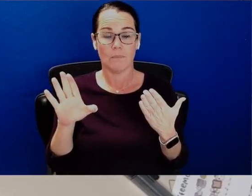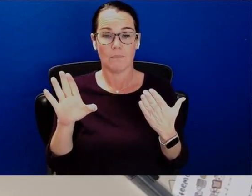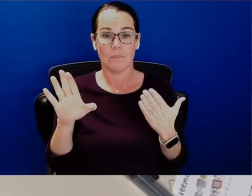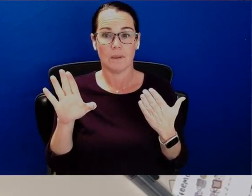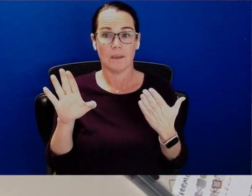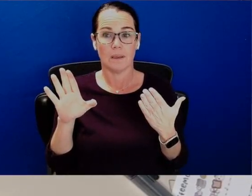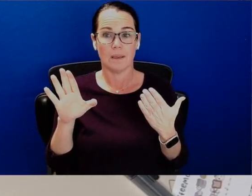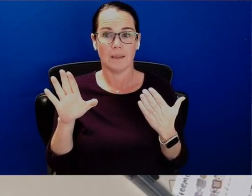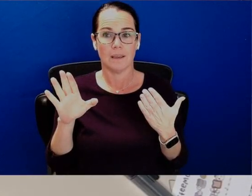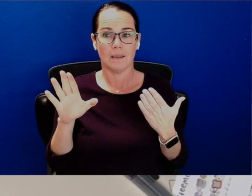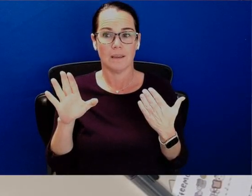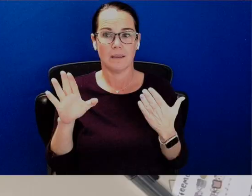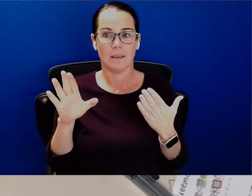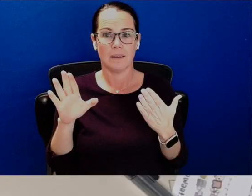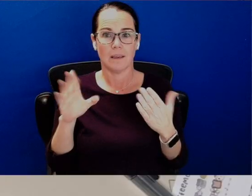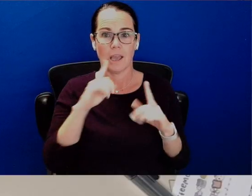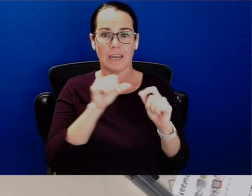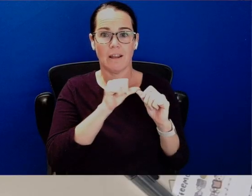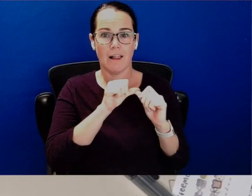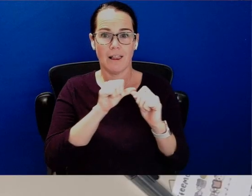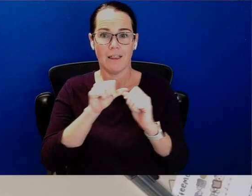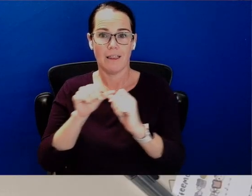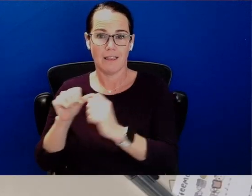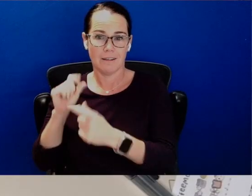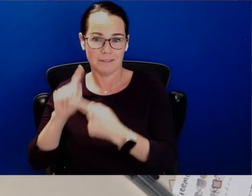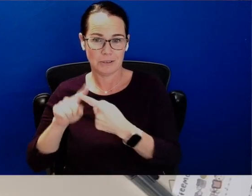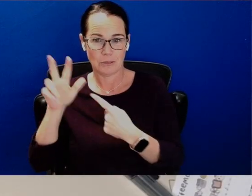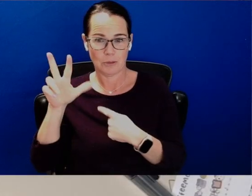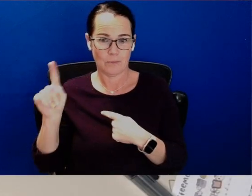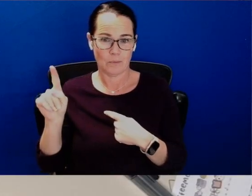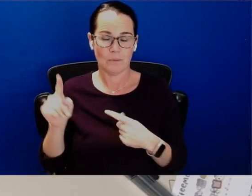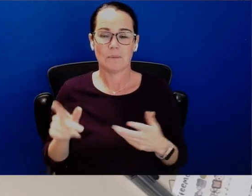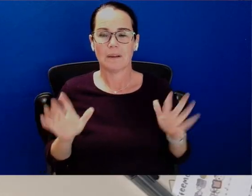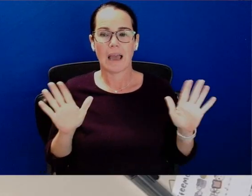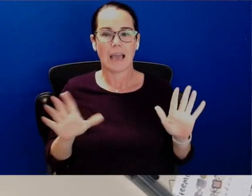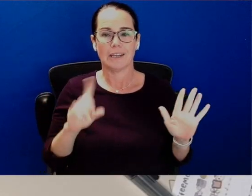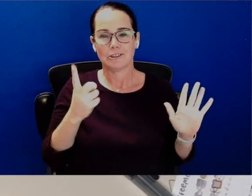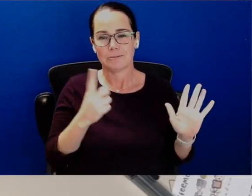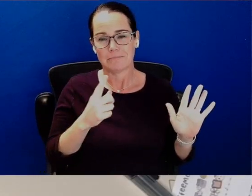and it goes all the way to 31. It just amuses me.